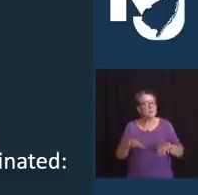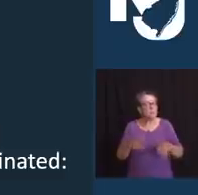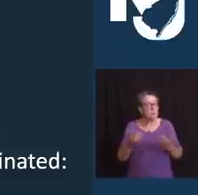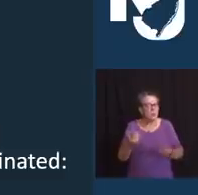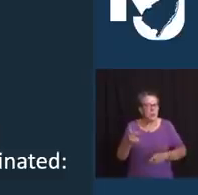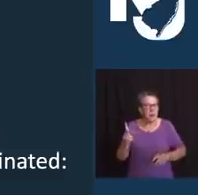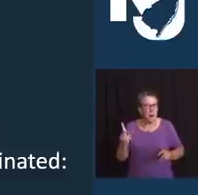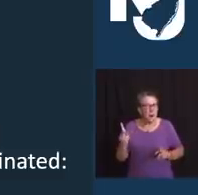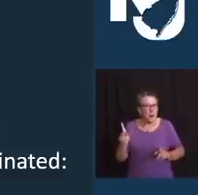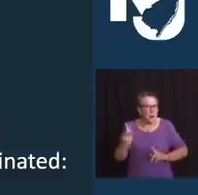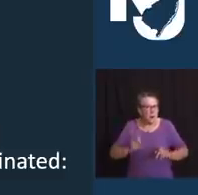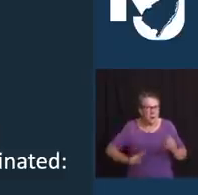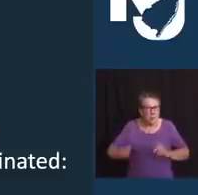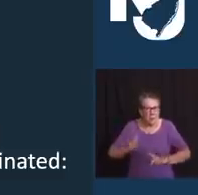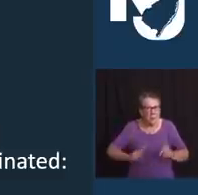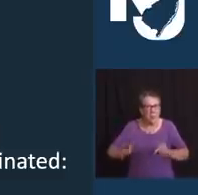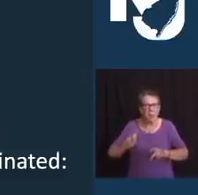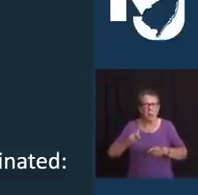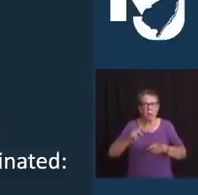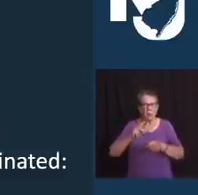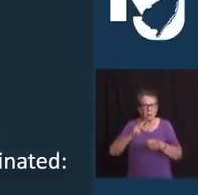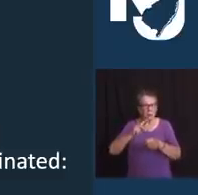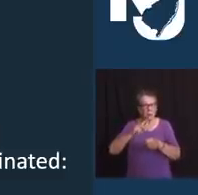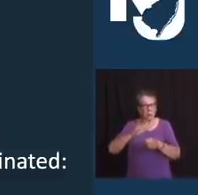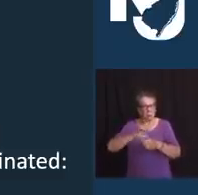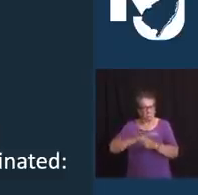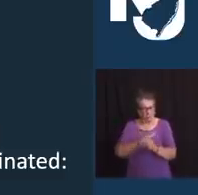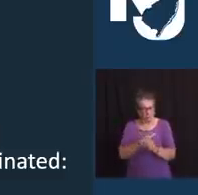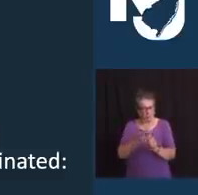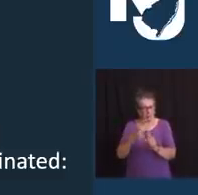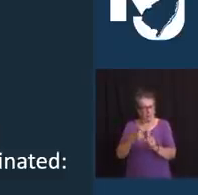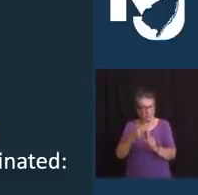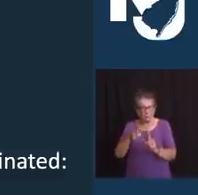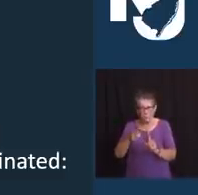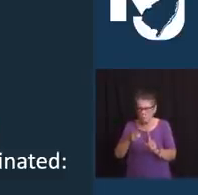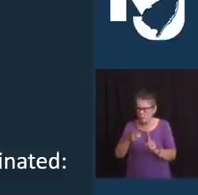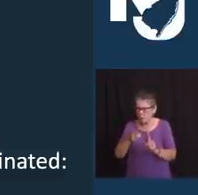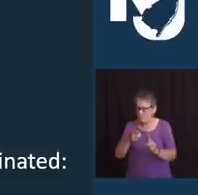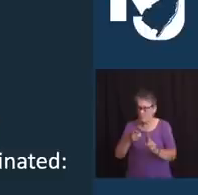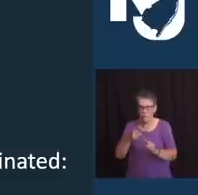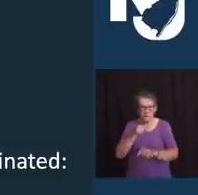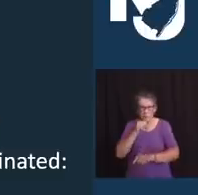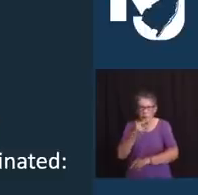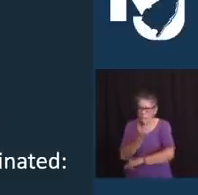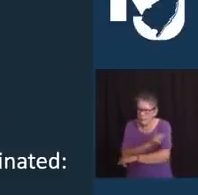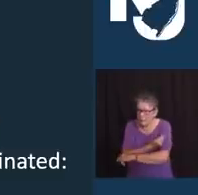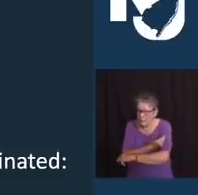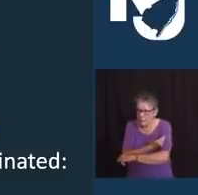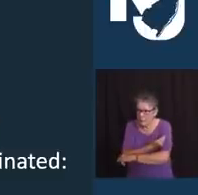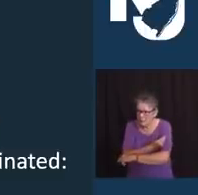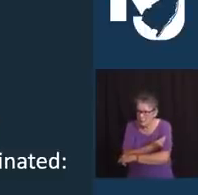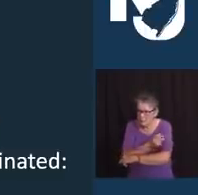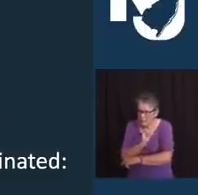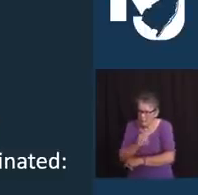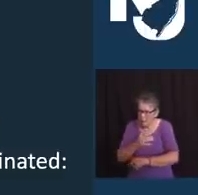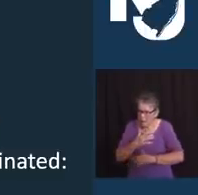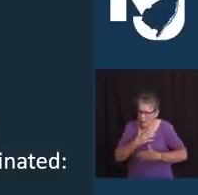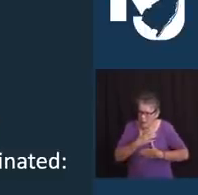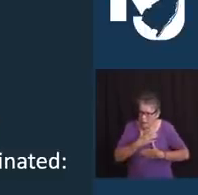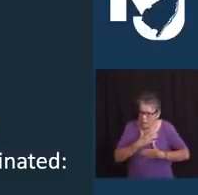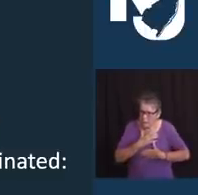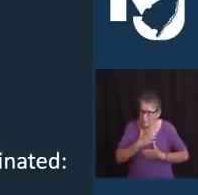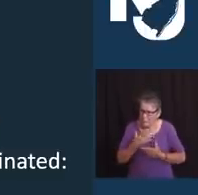vaccinated. However, it bears repeating that the vaccine's power is in turning COVID into an illness that does not lead